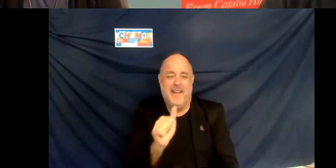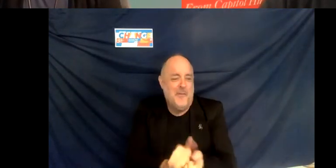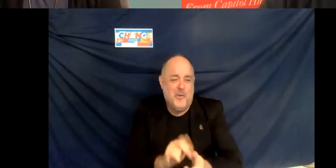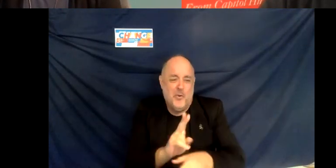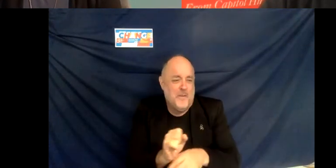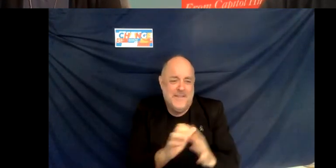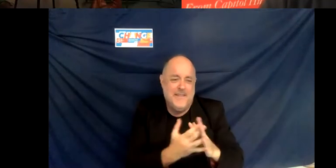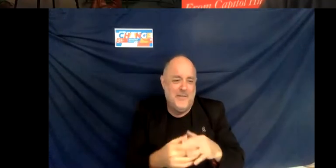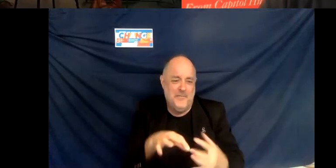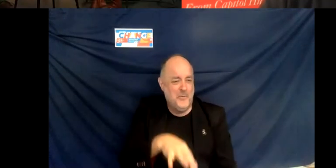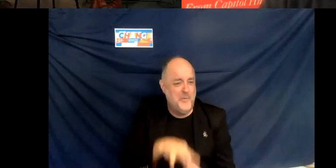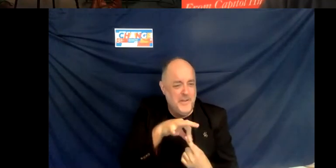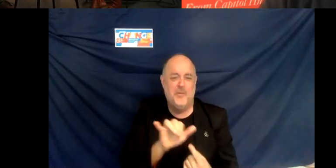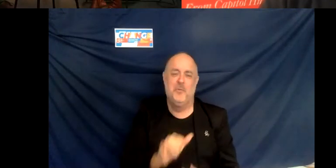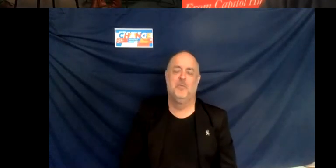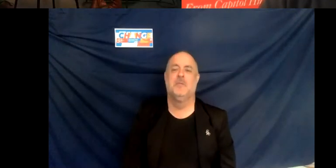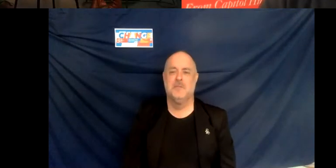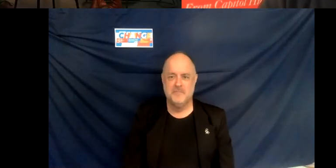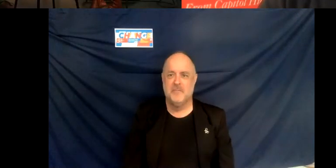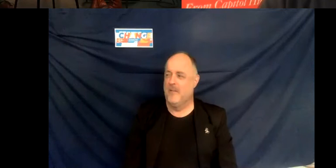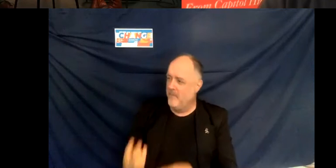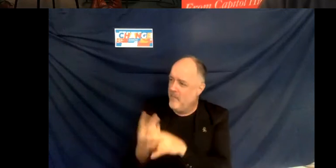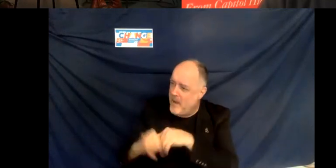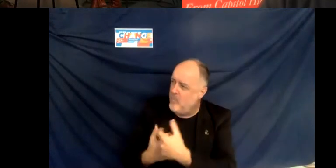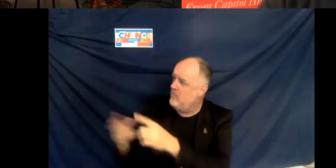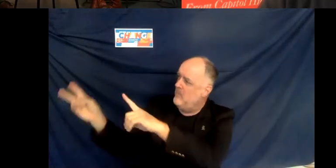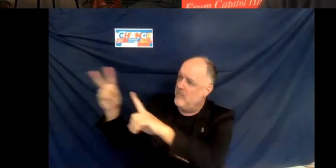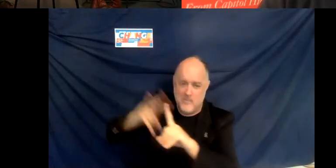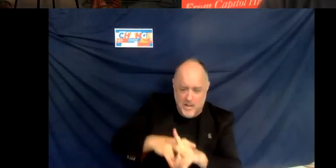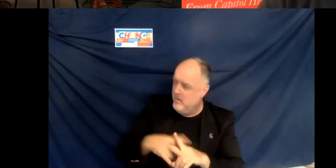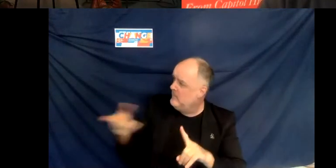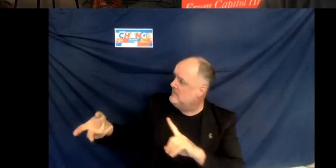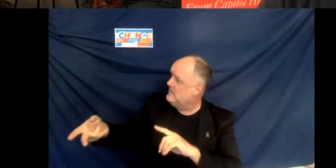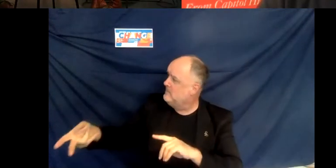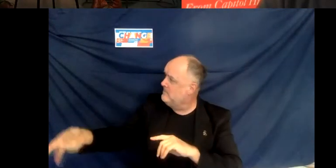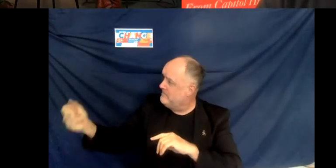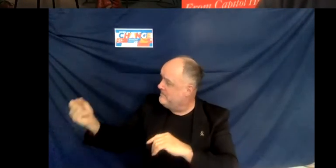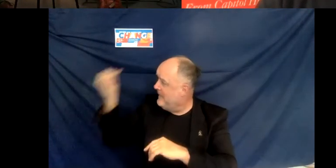So, figuring out how to apply those to what makes sense for you.